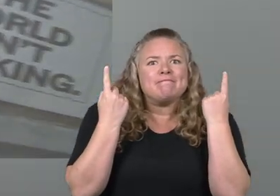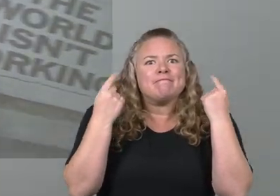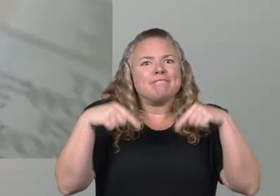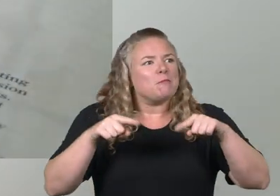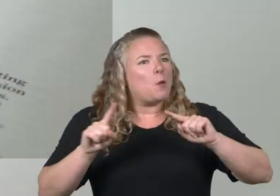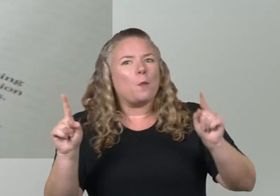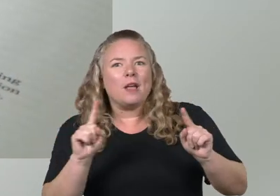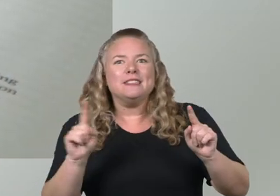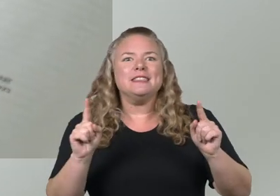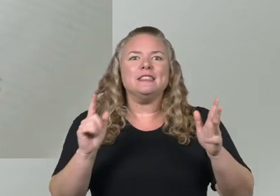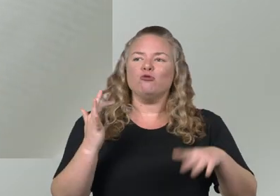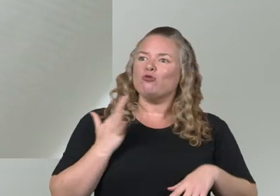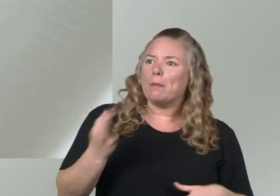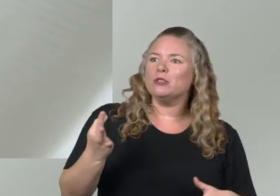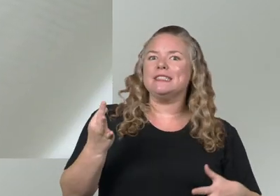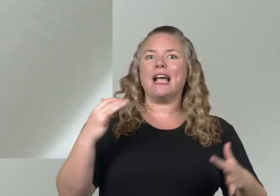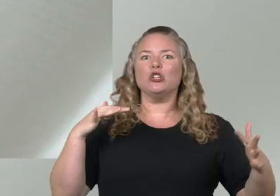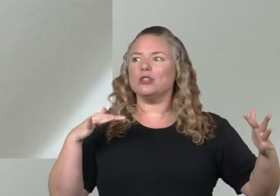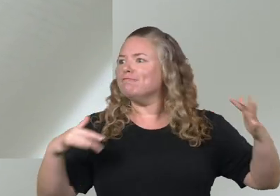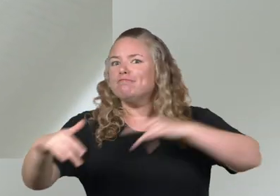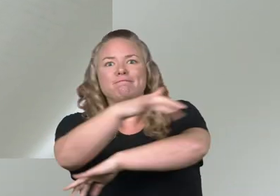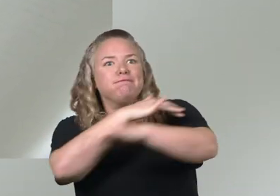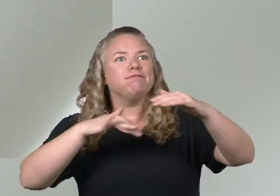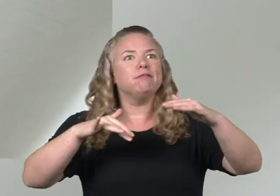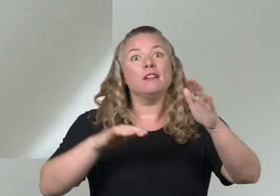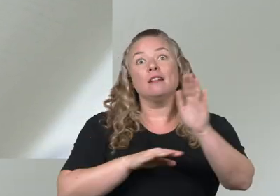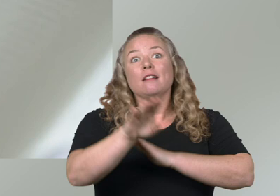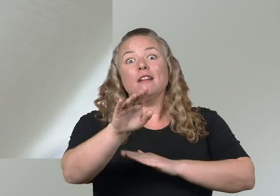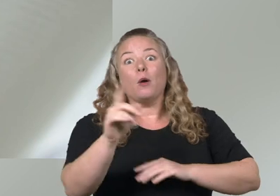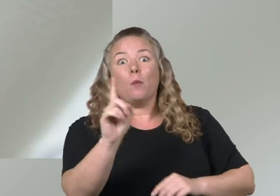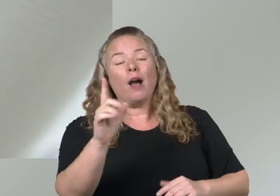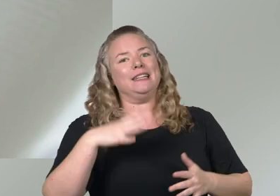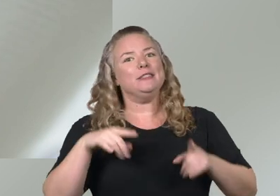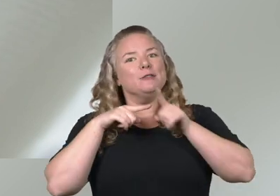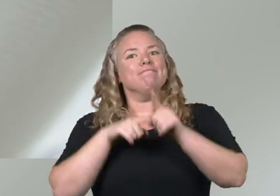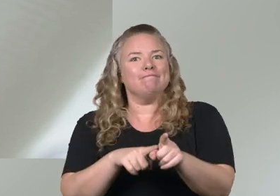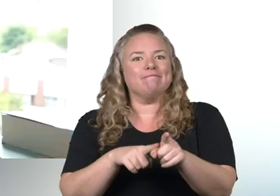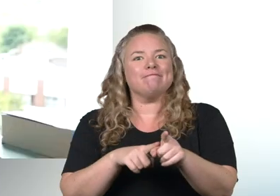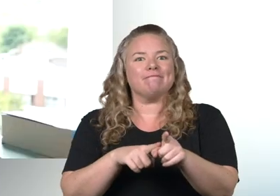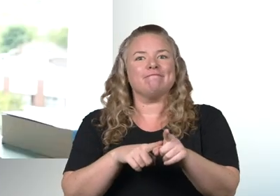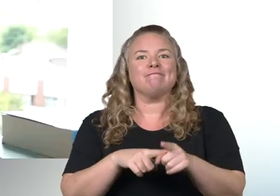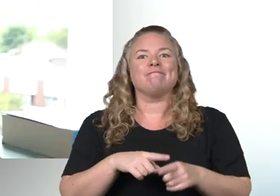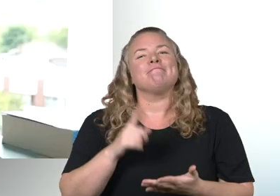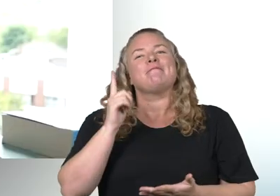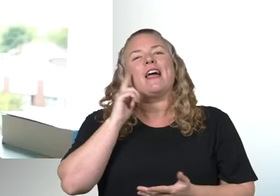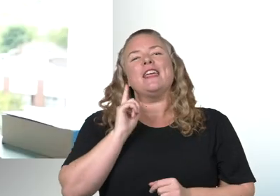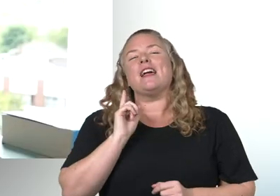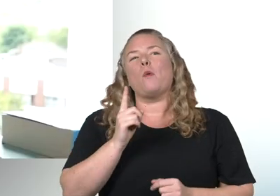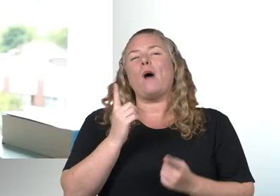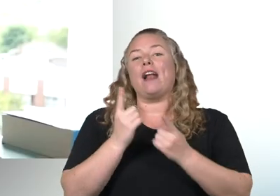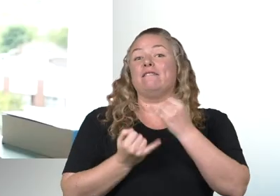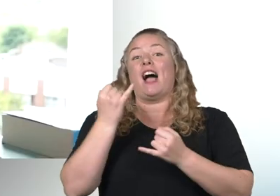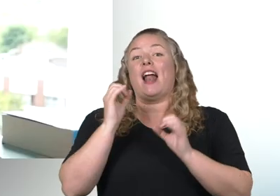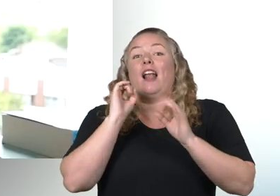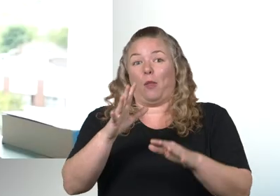and including its representation in the dynamics, you know, has to happen. And I think, you know, just on the final